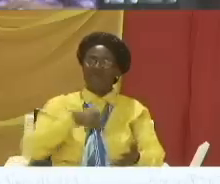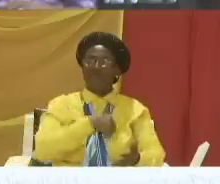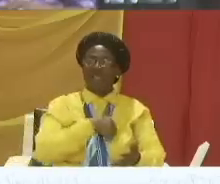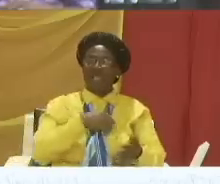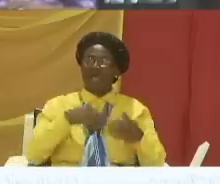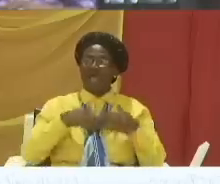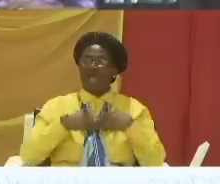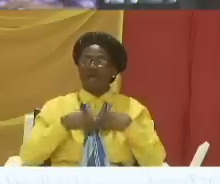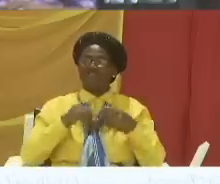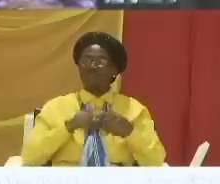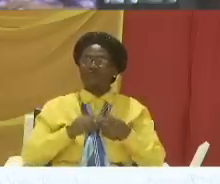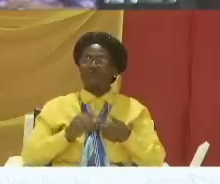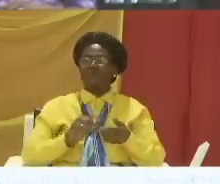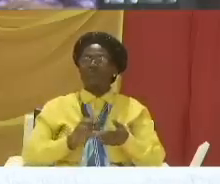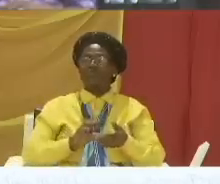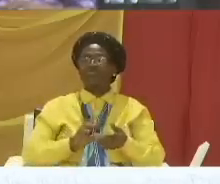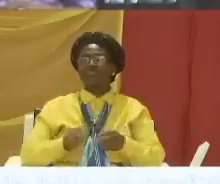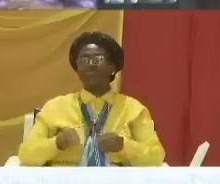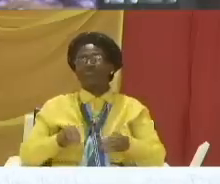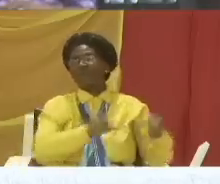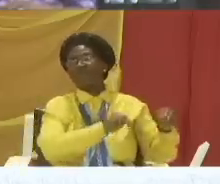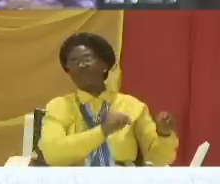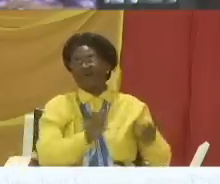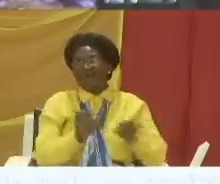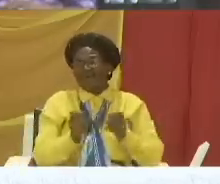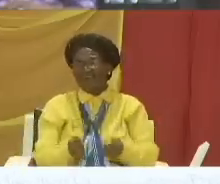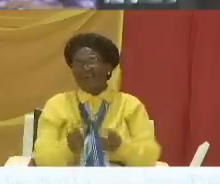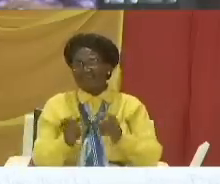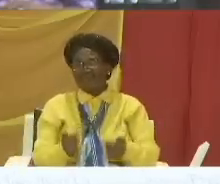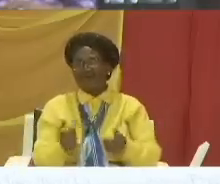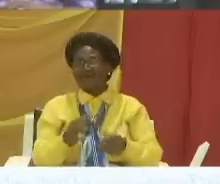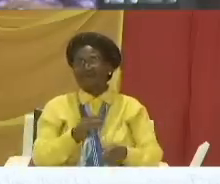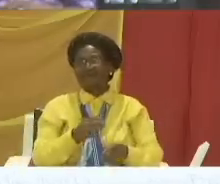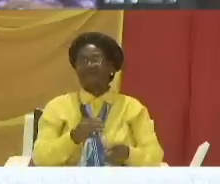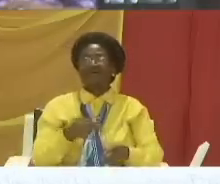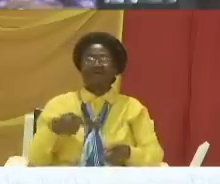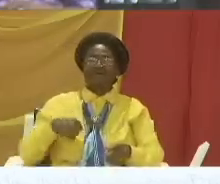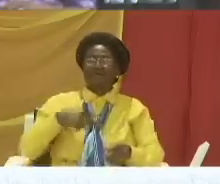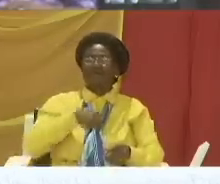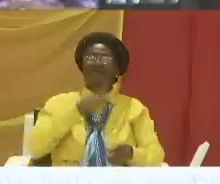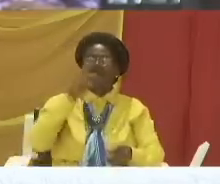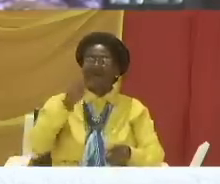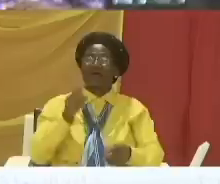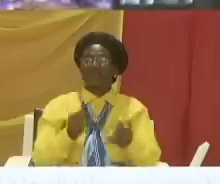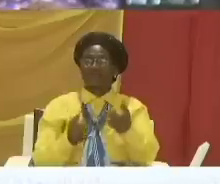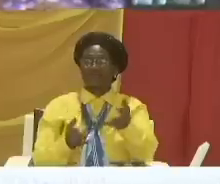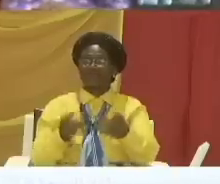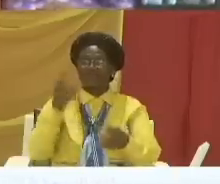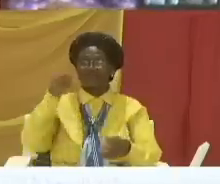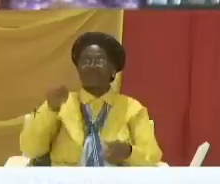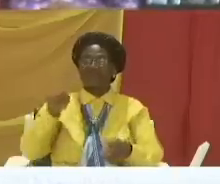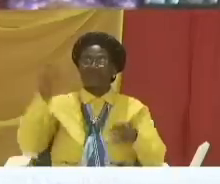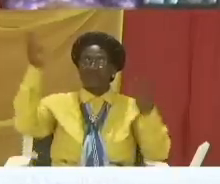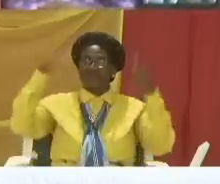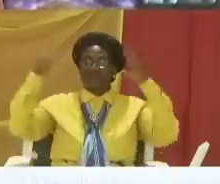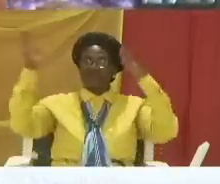to end and then begin to build.